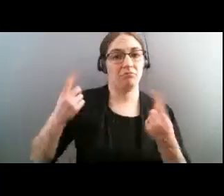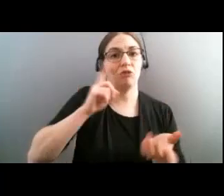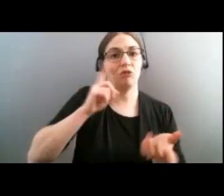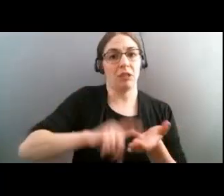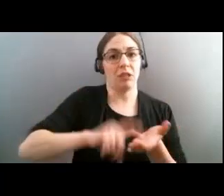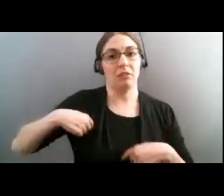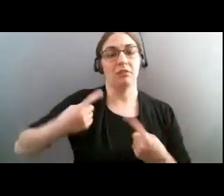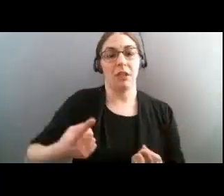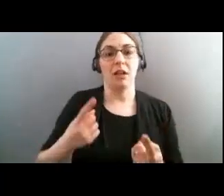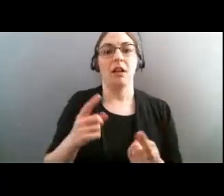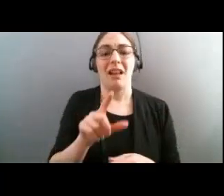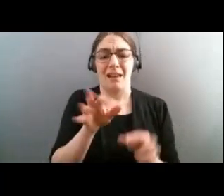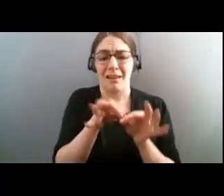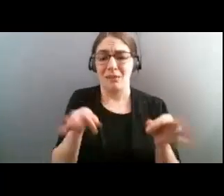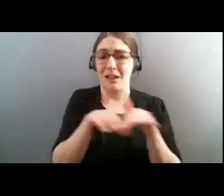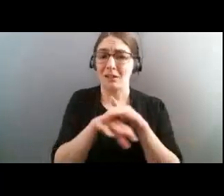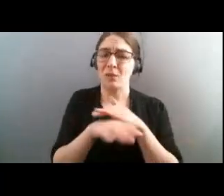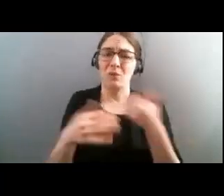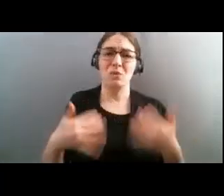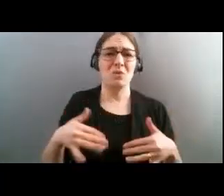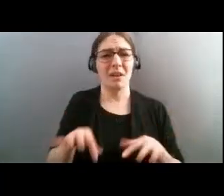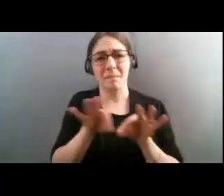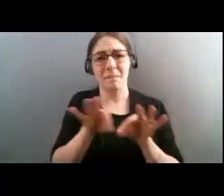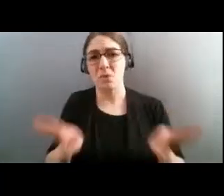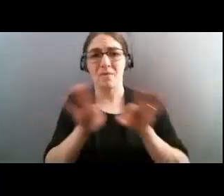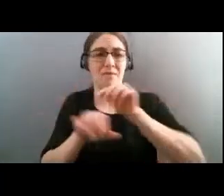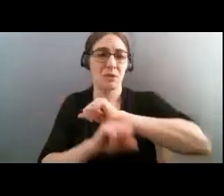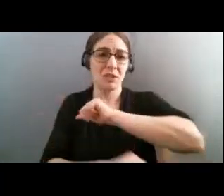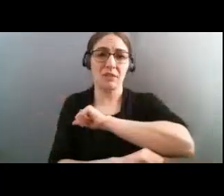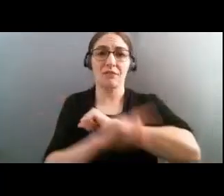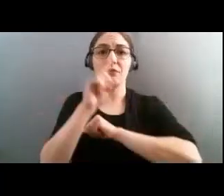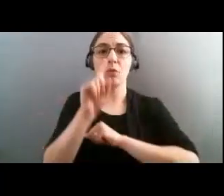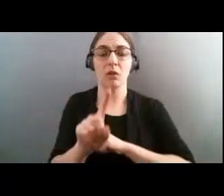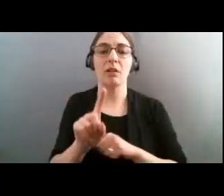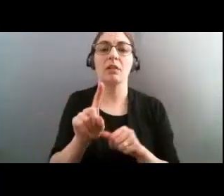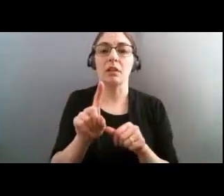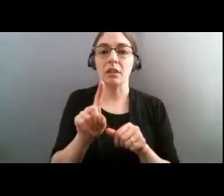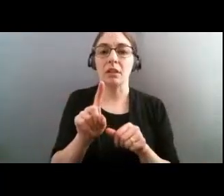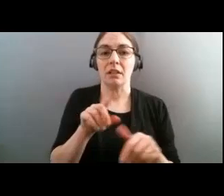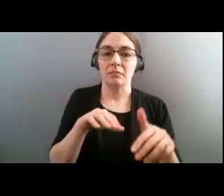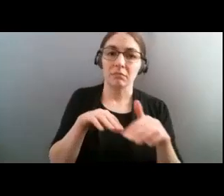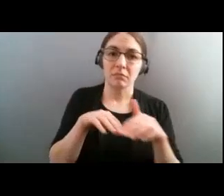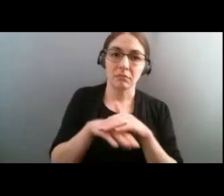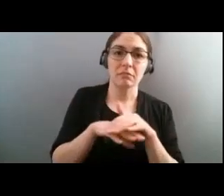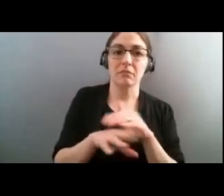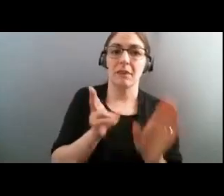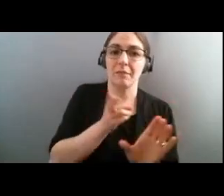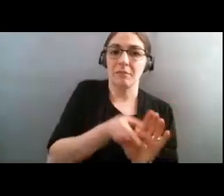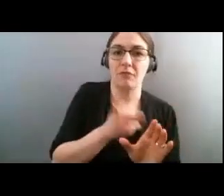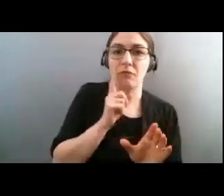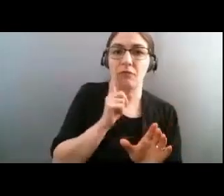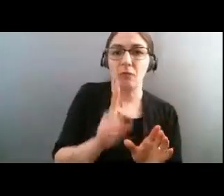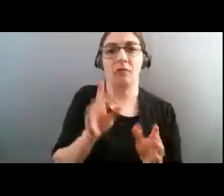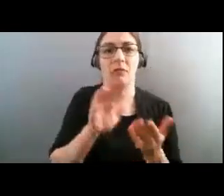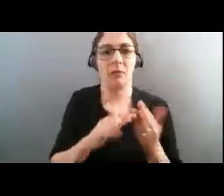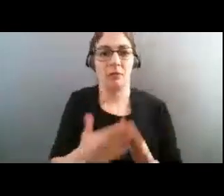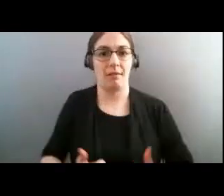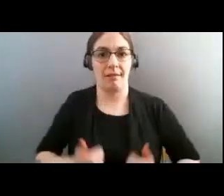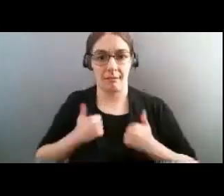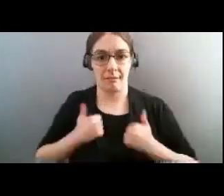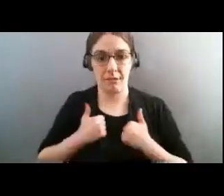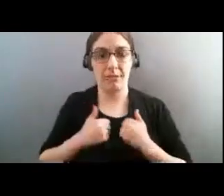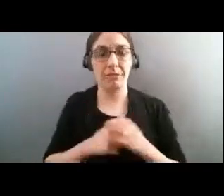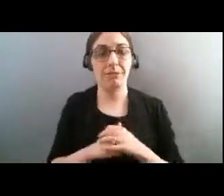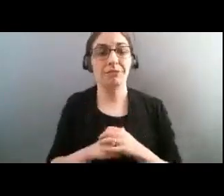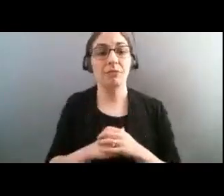access is a cornerstone to meaningful participation in community life. Through the board's assessments of